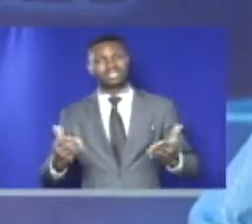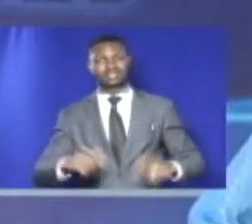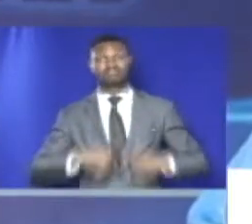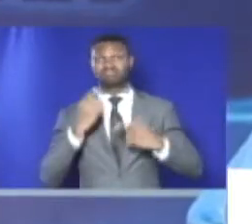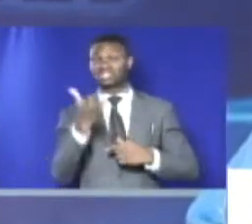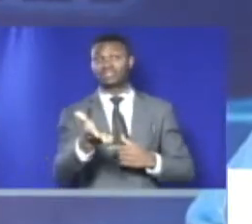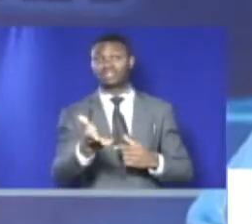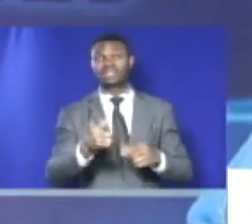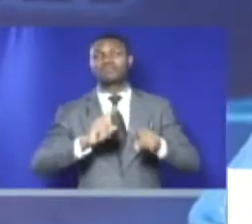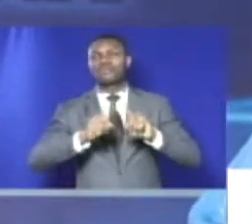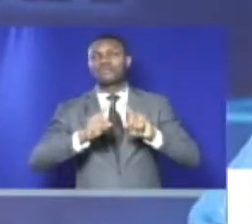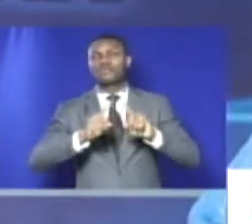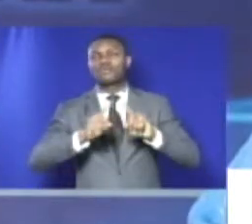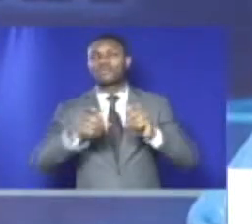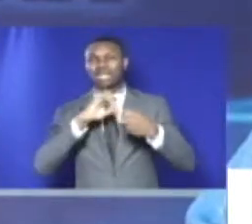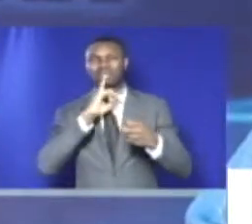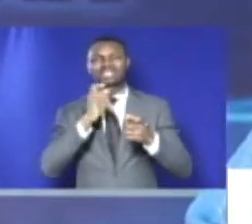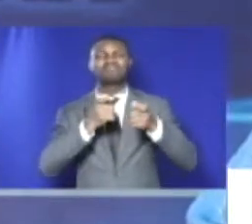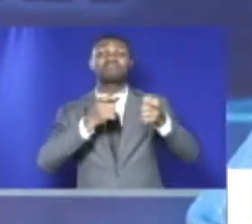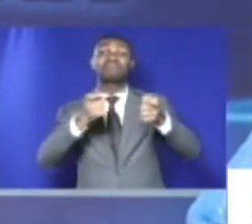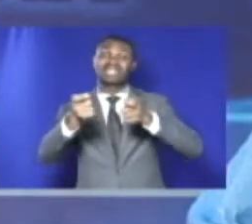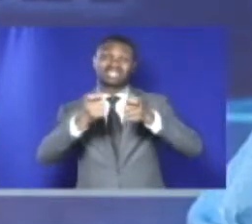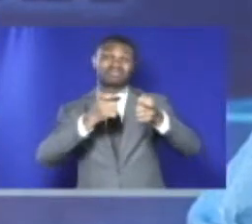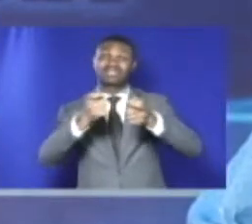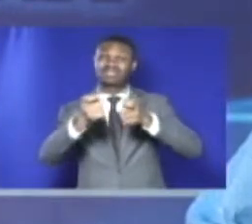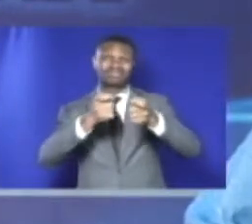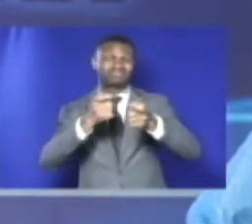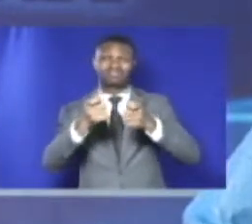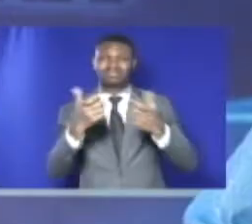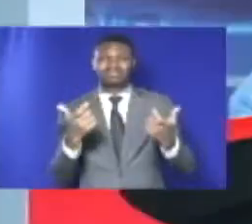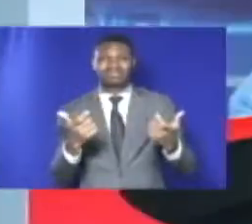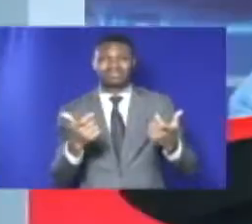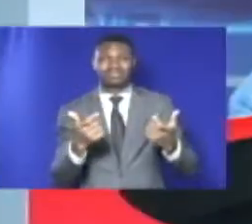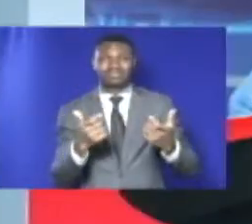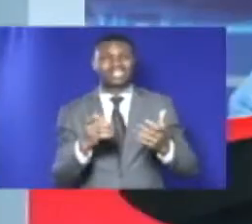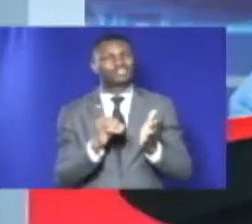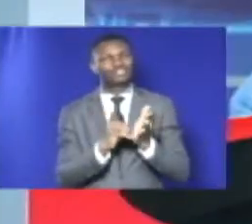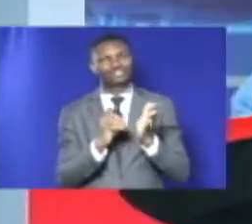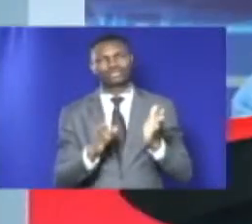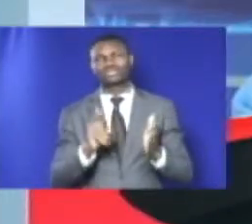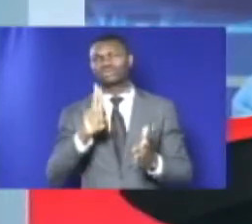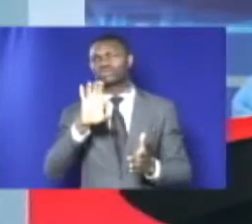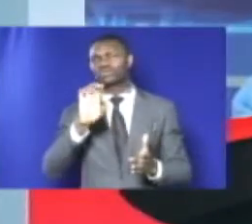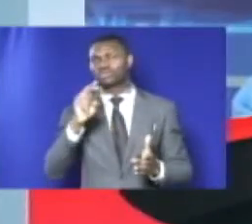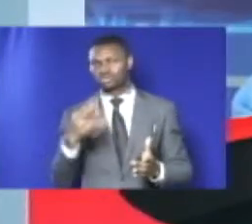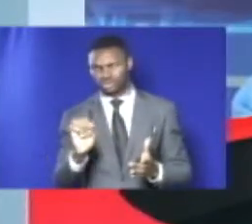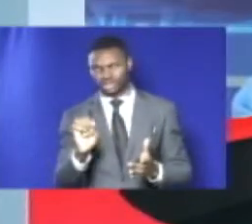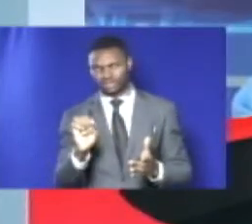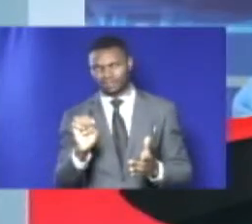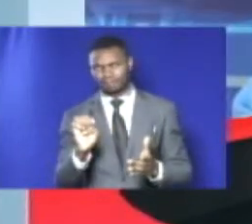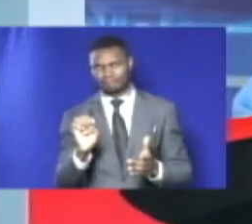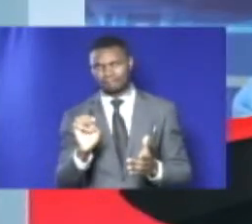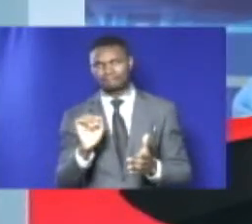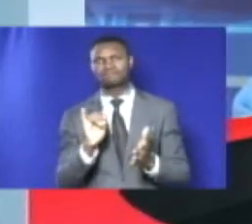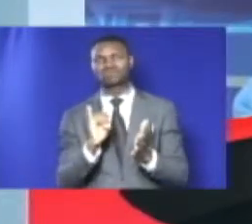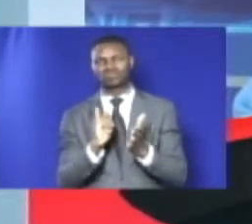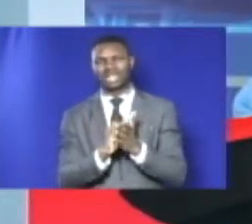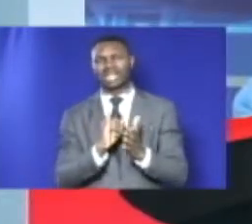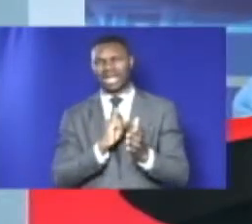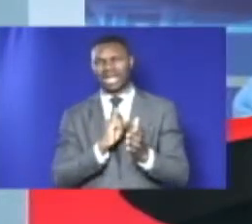problem is the management. Well, Dr. Uche, that being the case really, again, let me just put it this